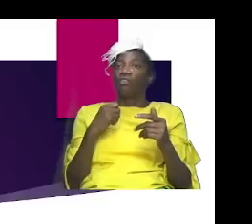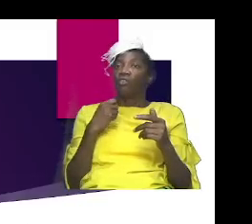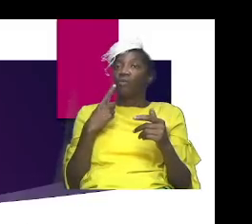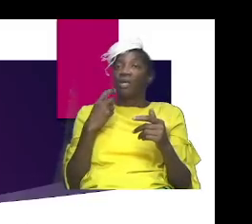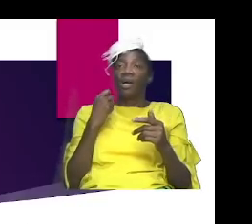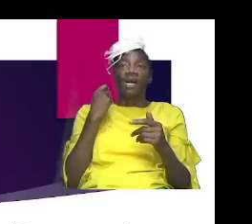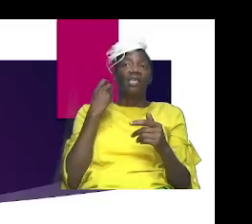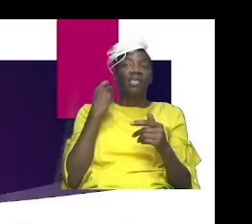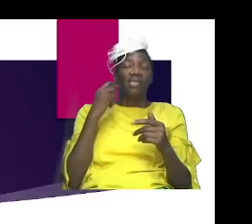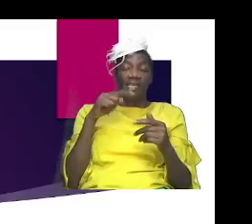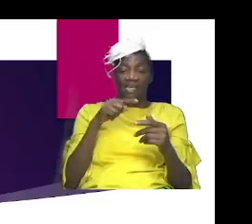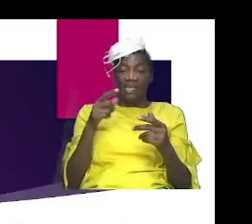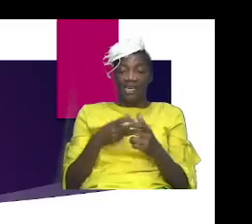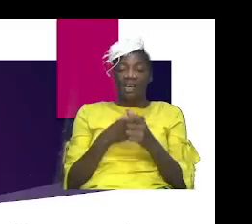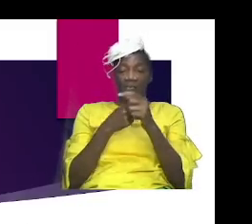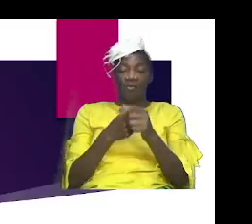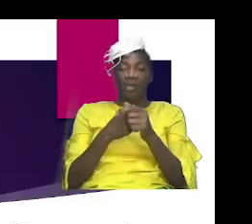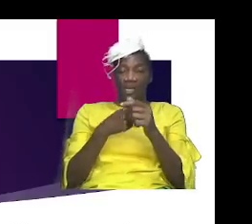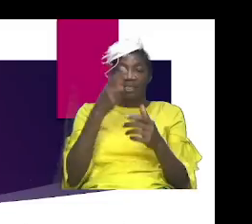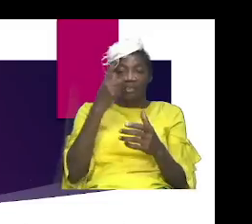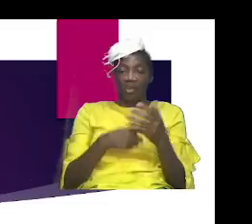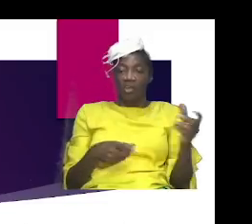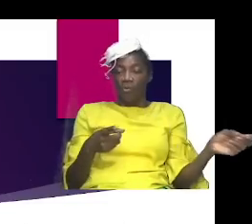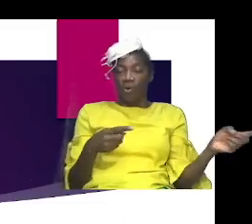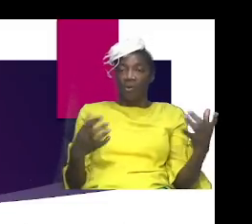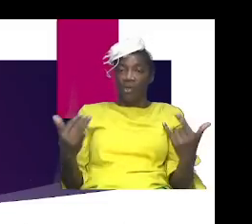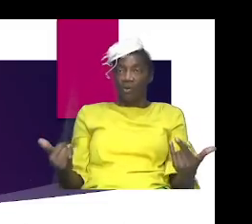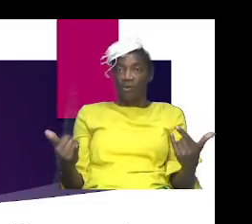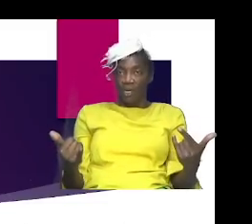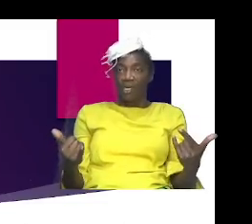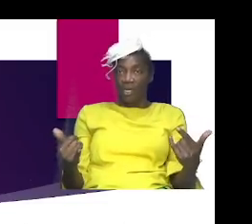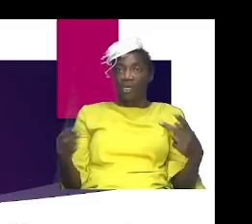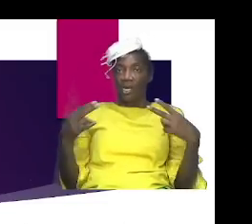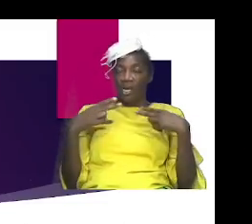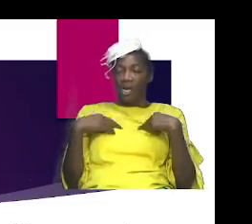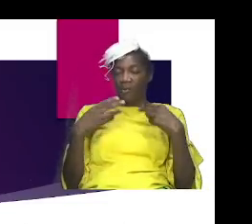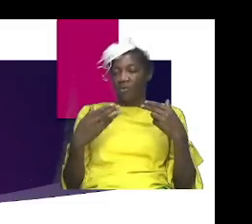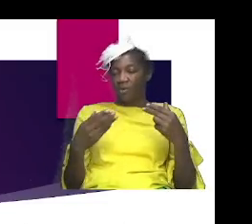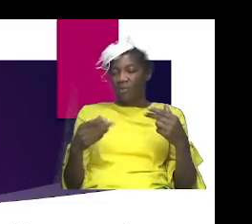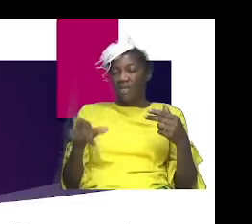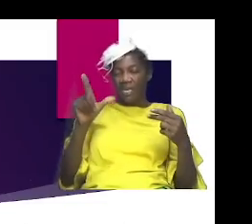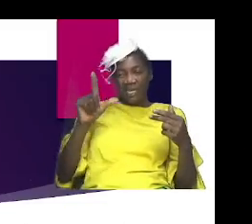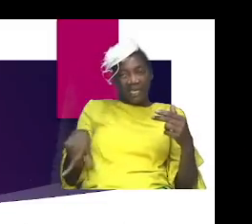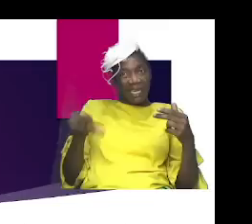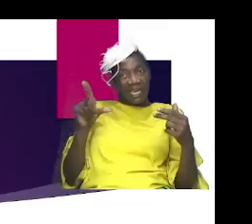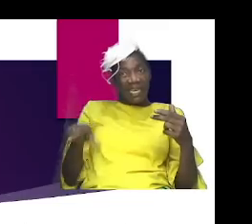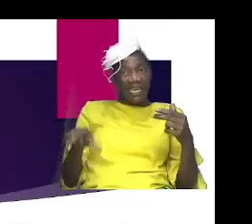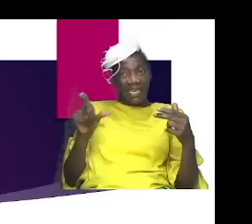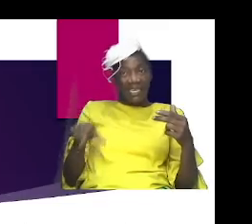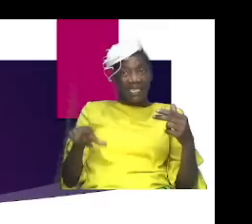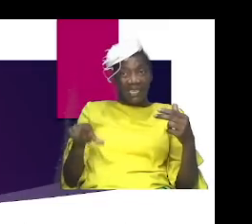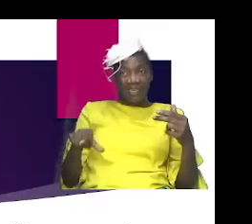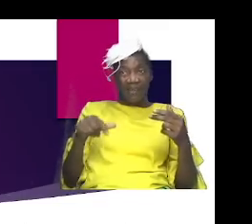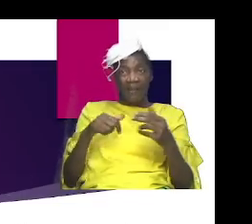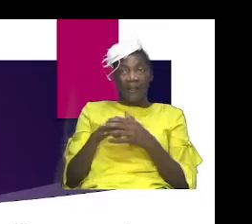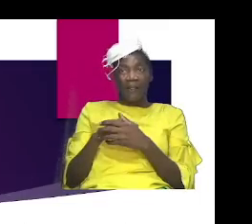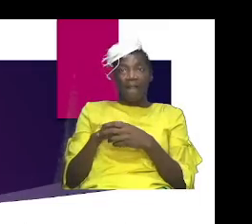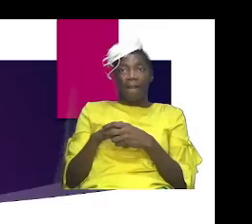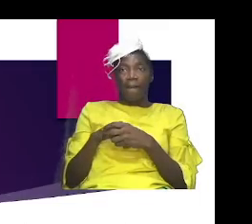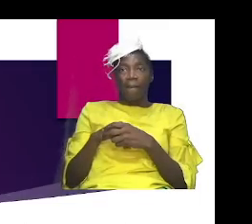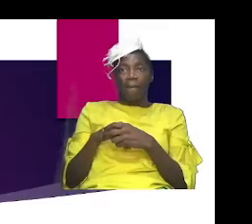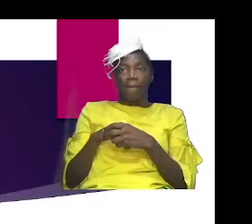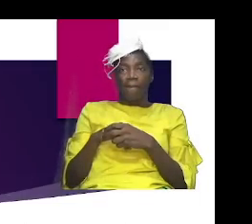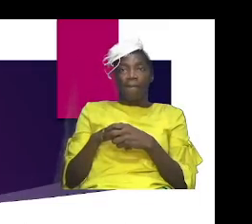race. And what we are doing now will have some impact later on. And that is important. The